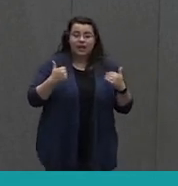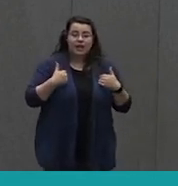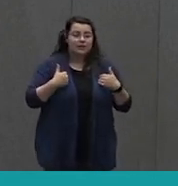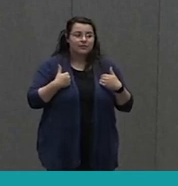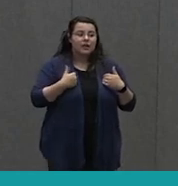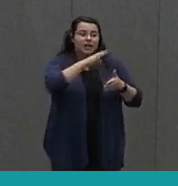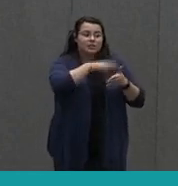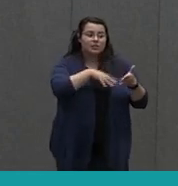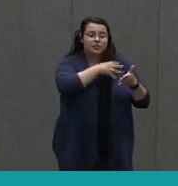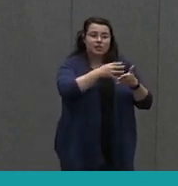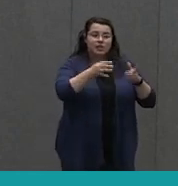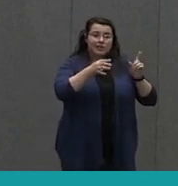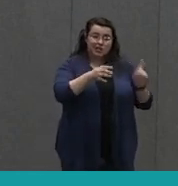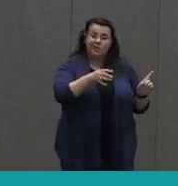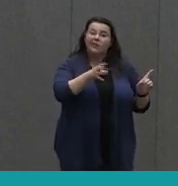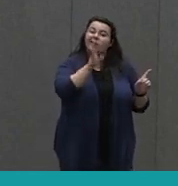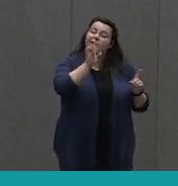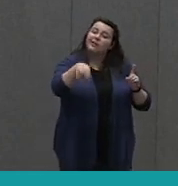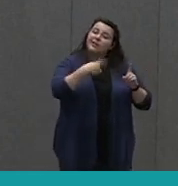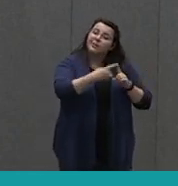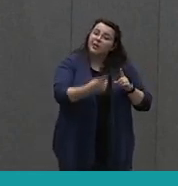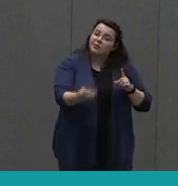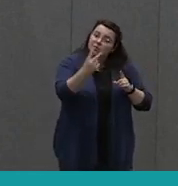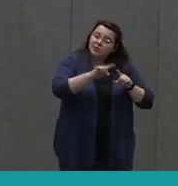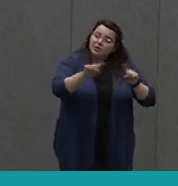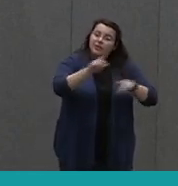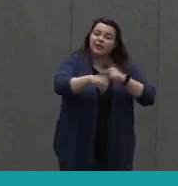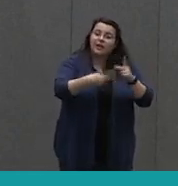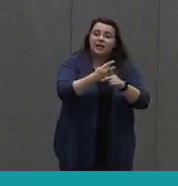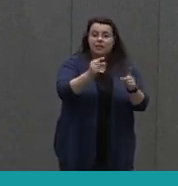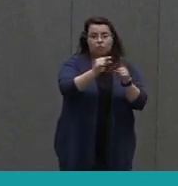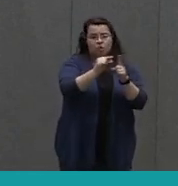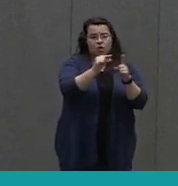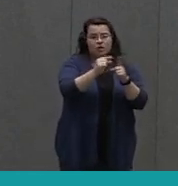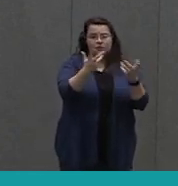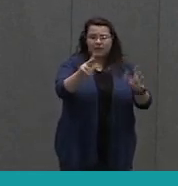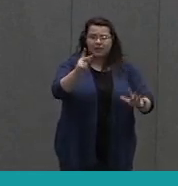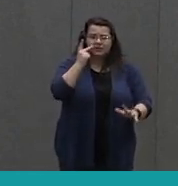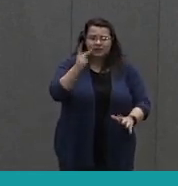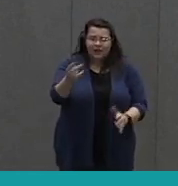Who am I? The garbage truck. That's who.